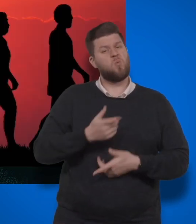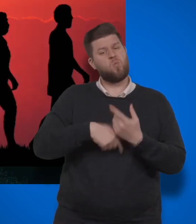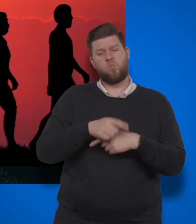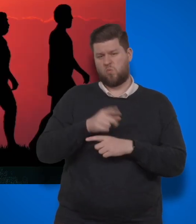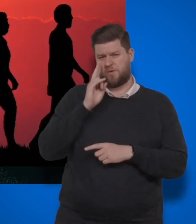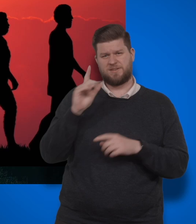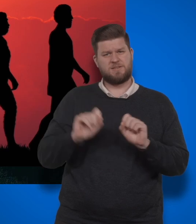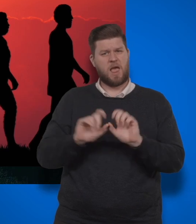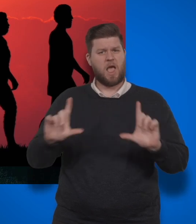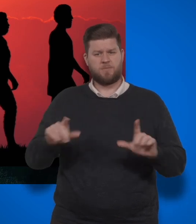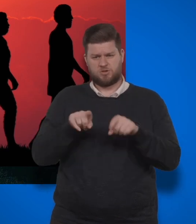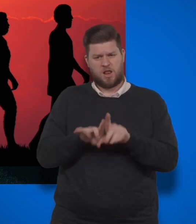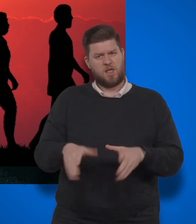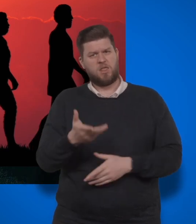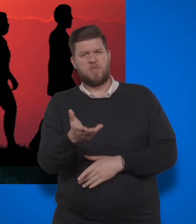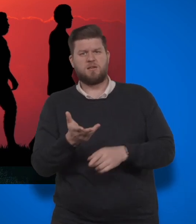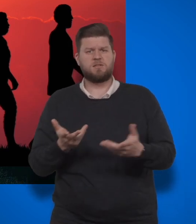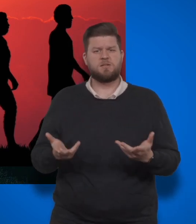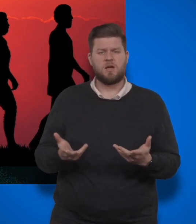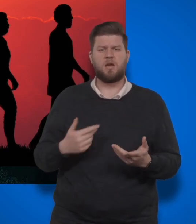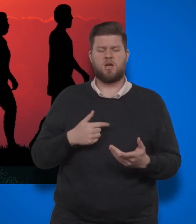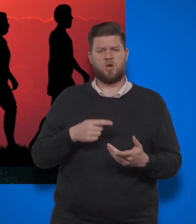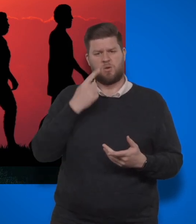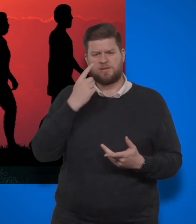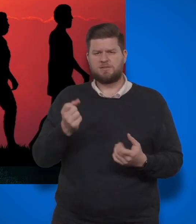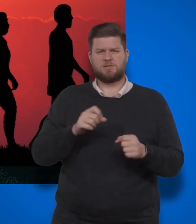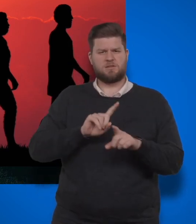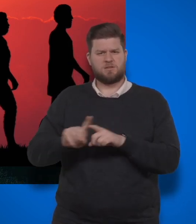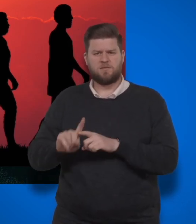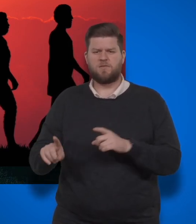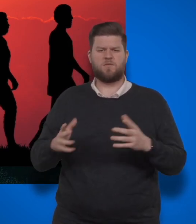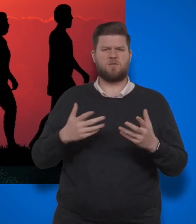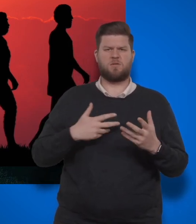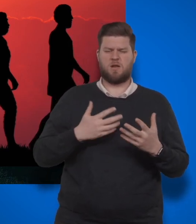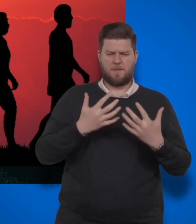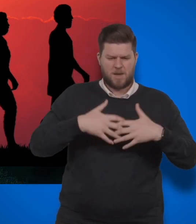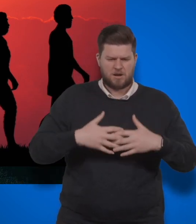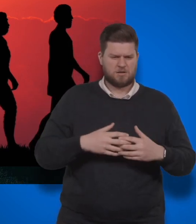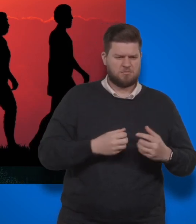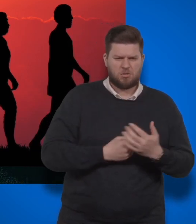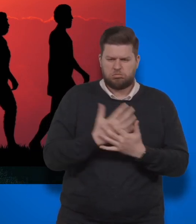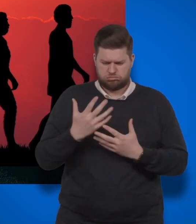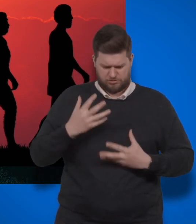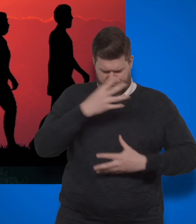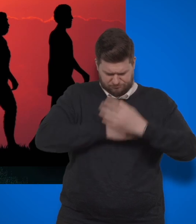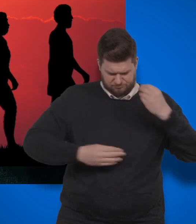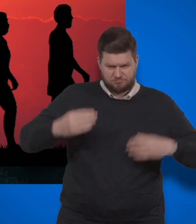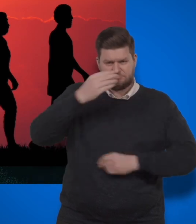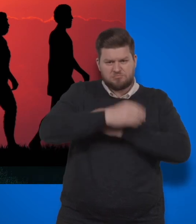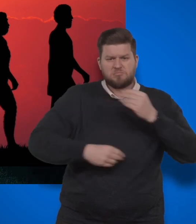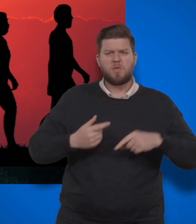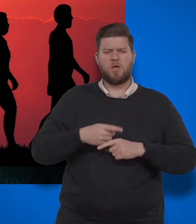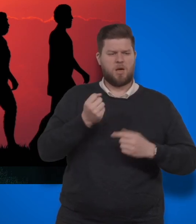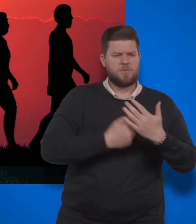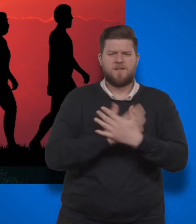We are biological mechanisms, fiercely complex, but mechanisms nonetheless. We've evolved from the African